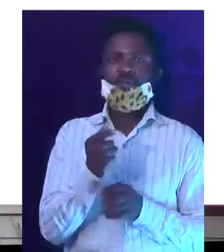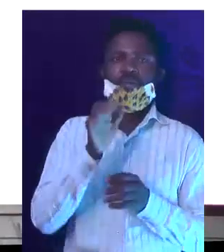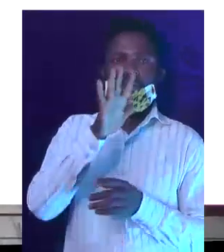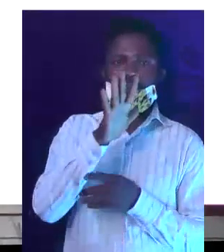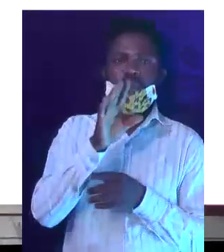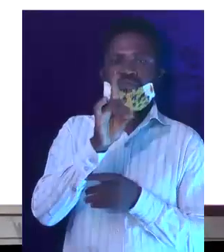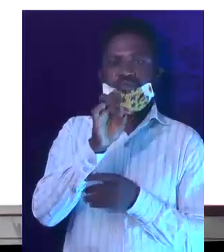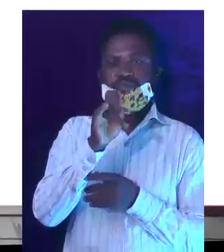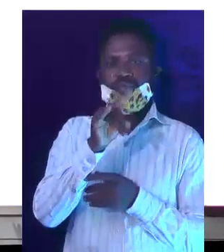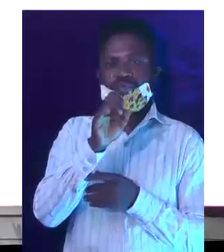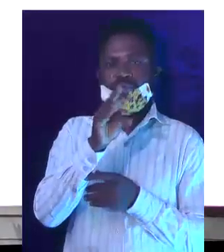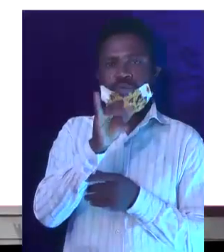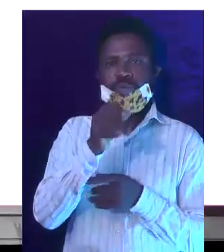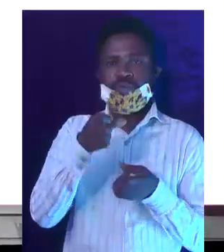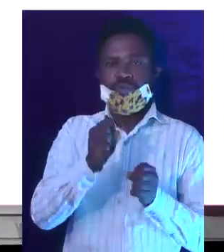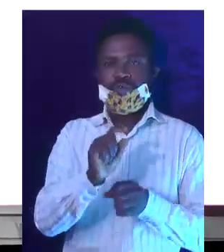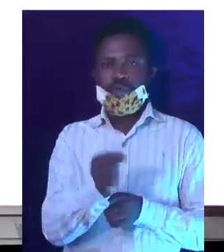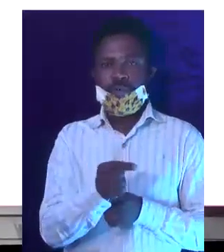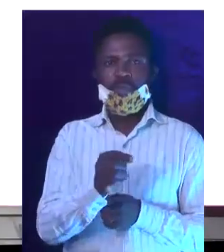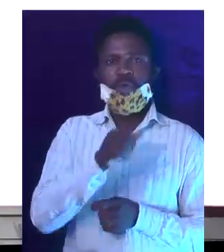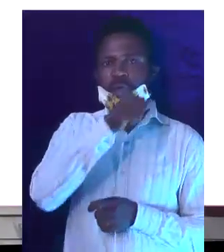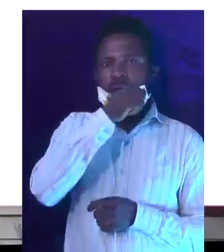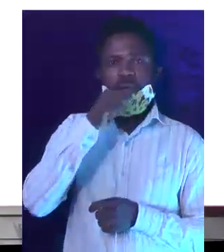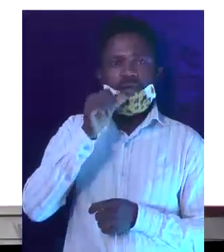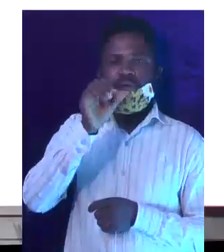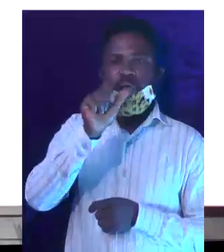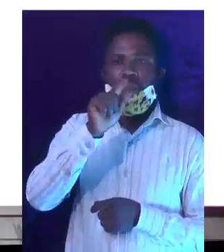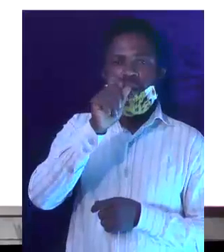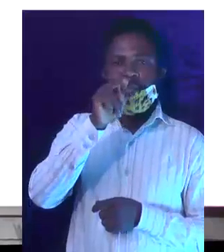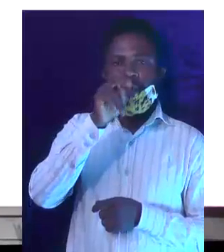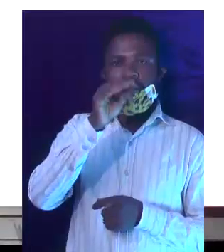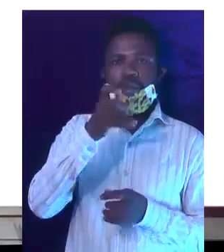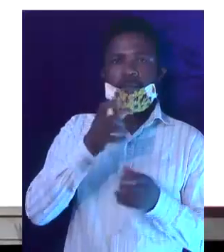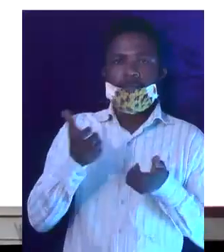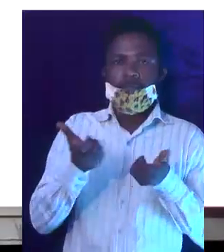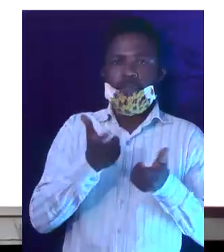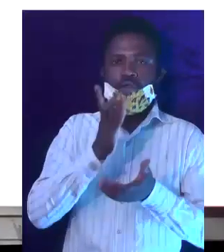5 Durotoye Street, Agric Alaponle bus stop,